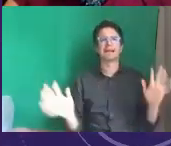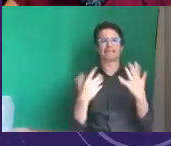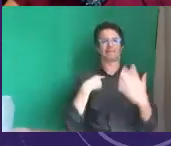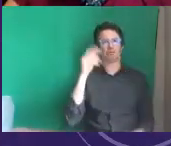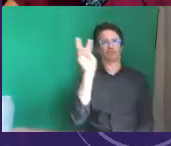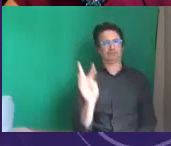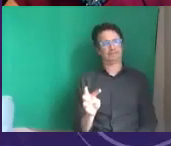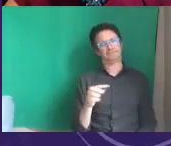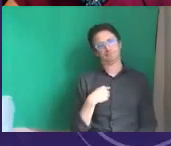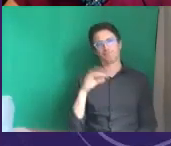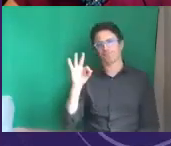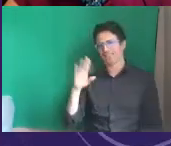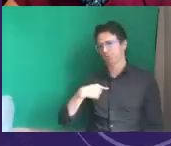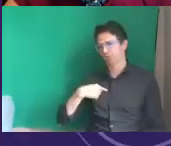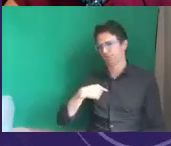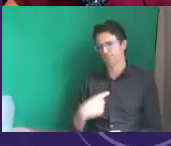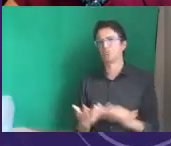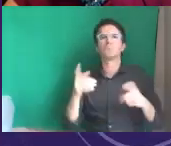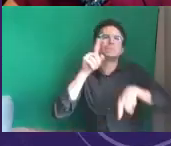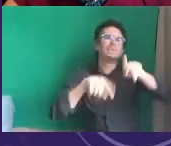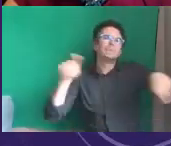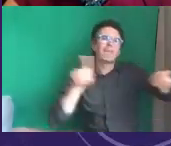So now I have an image